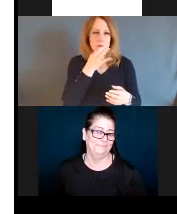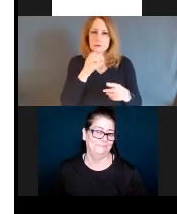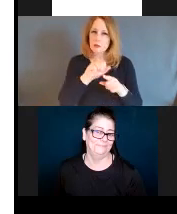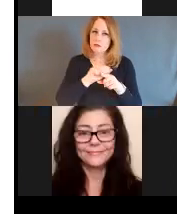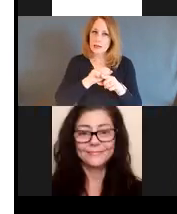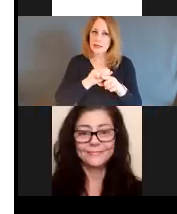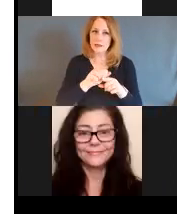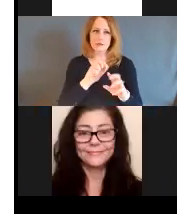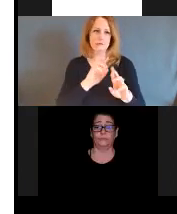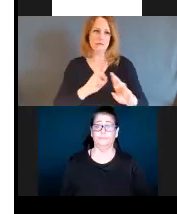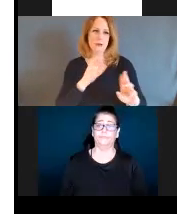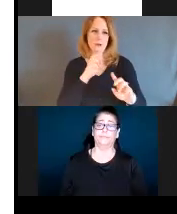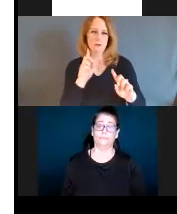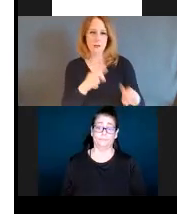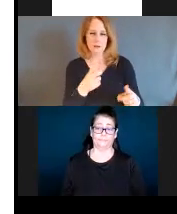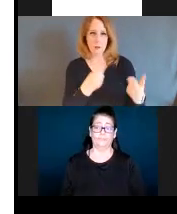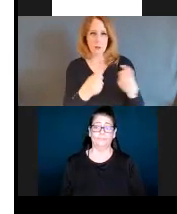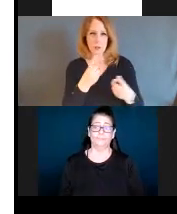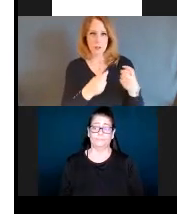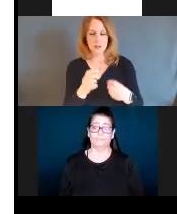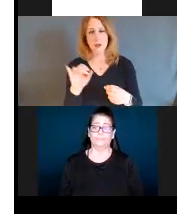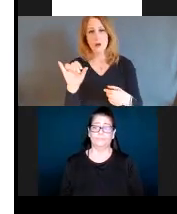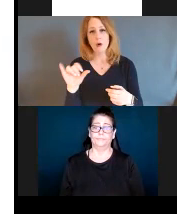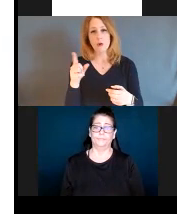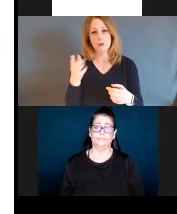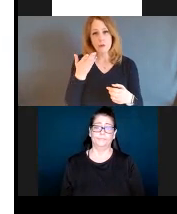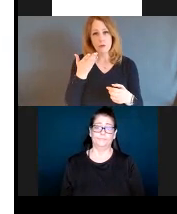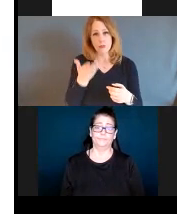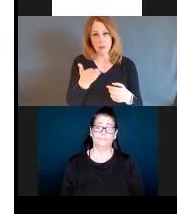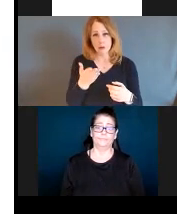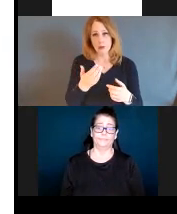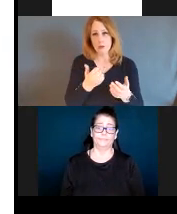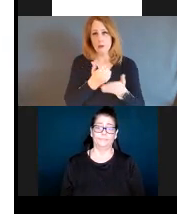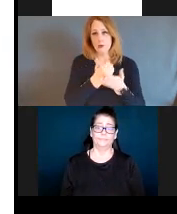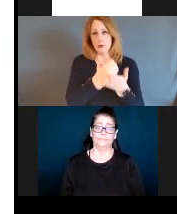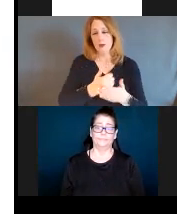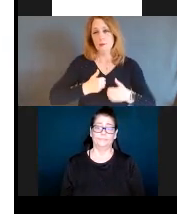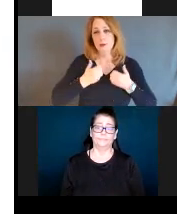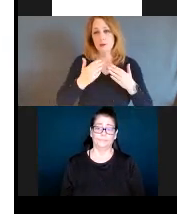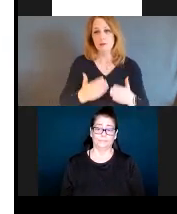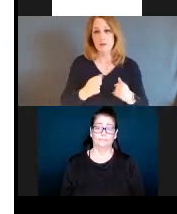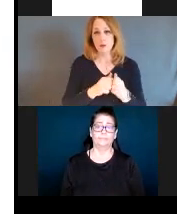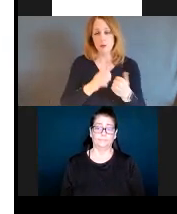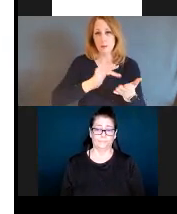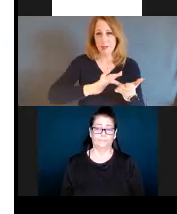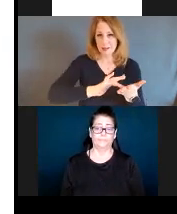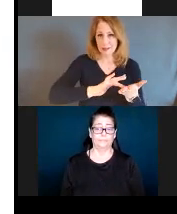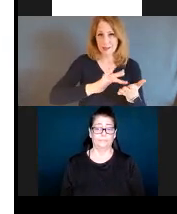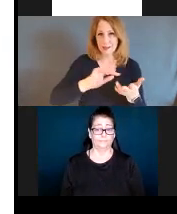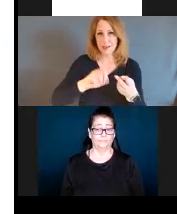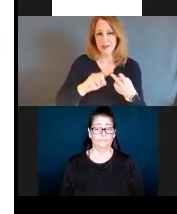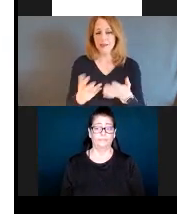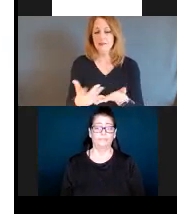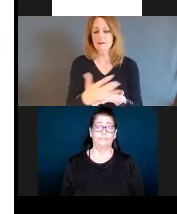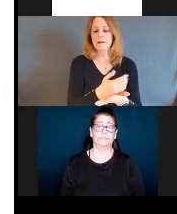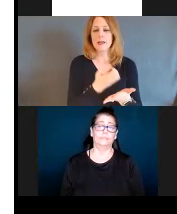those questions. They are also there to assist the survivor first medically and then to collect evidence if that's